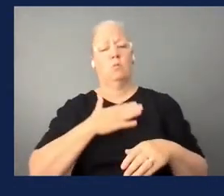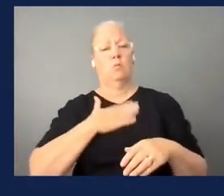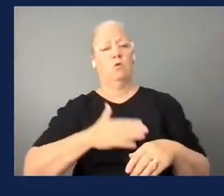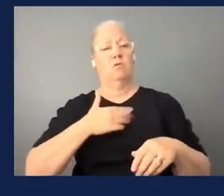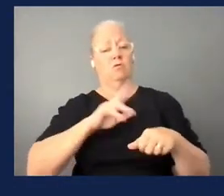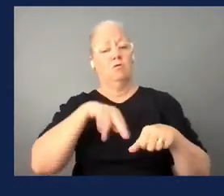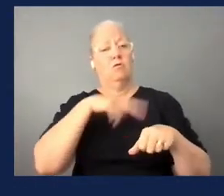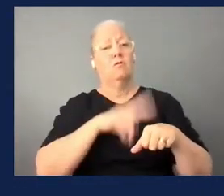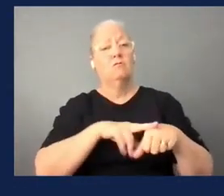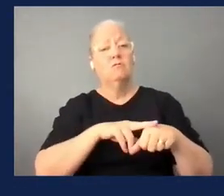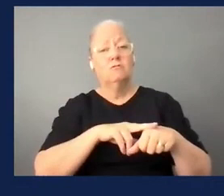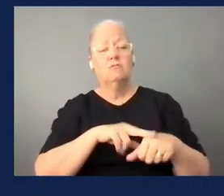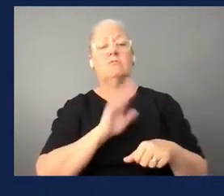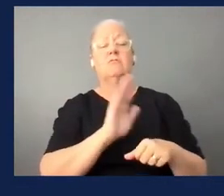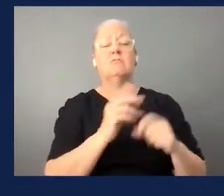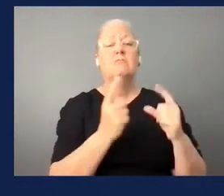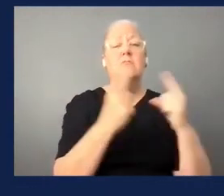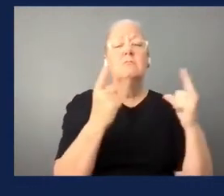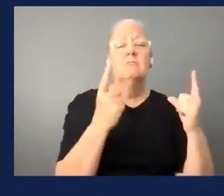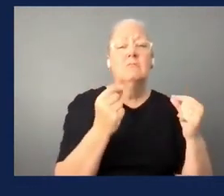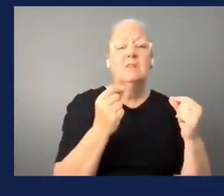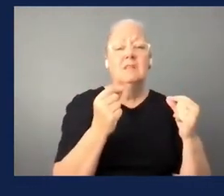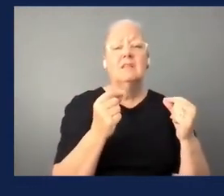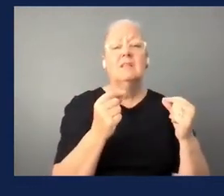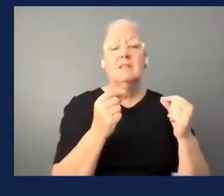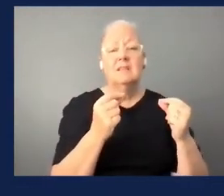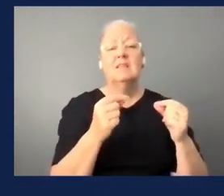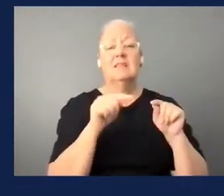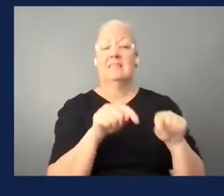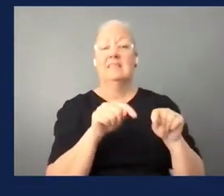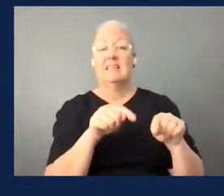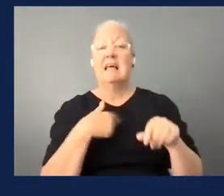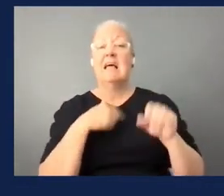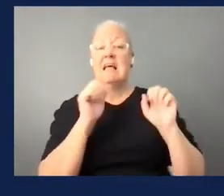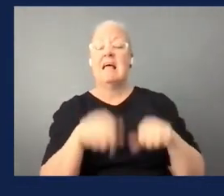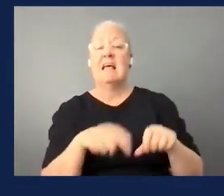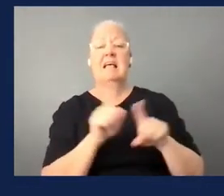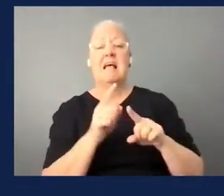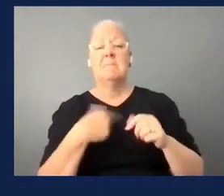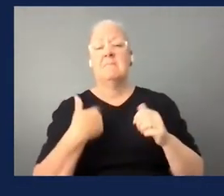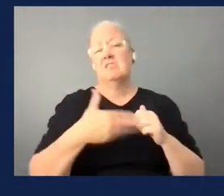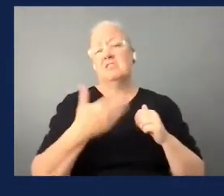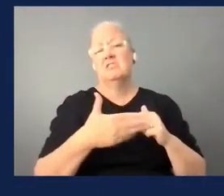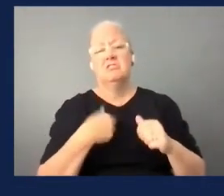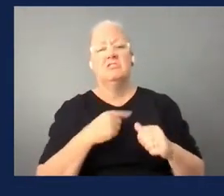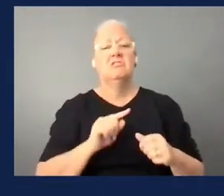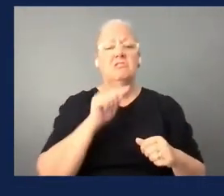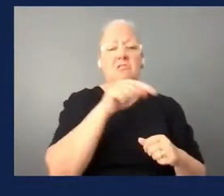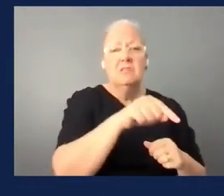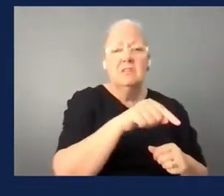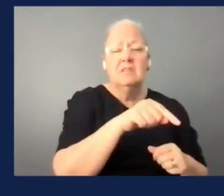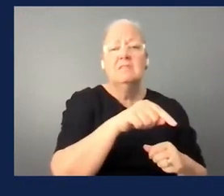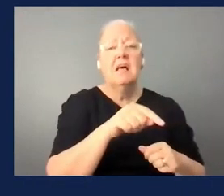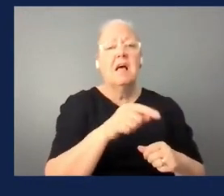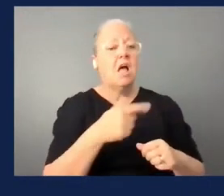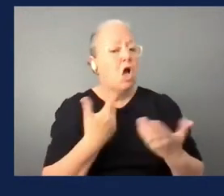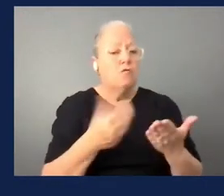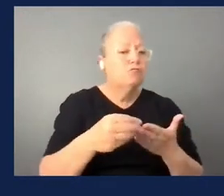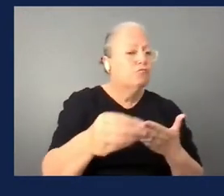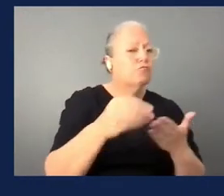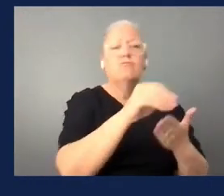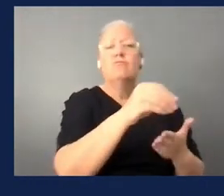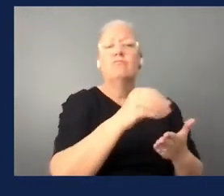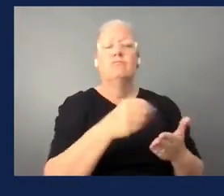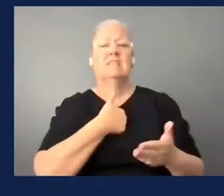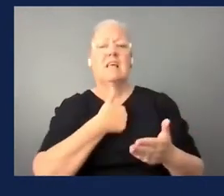or away, is just as easy as getting men's national team tickets or men's club tickets, as it